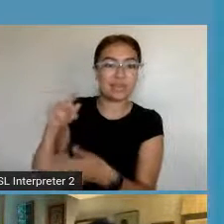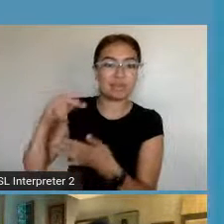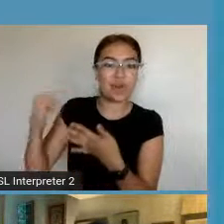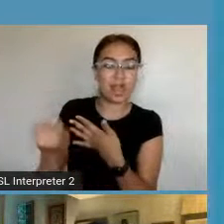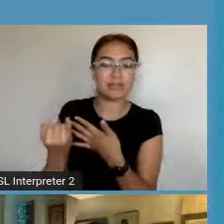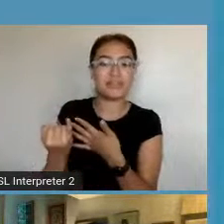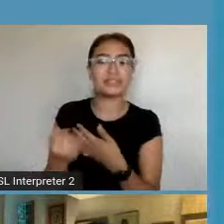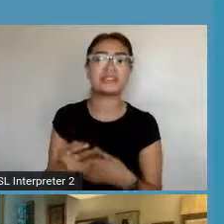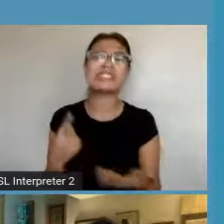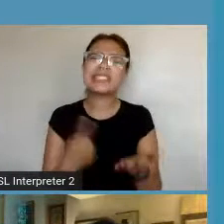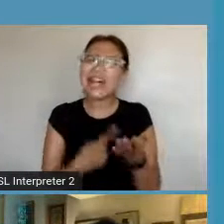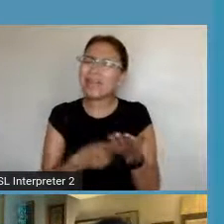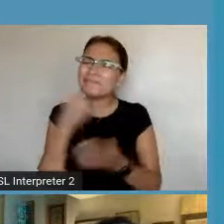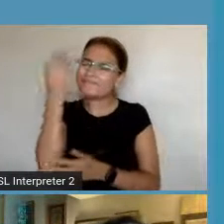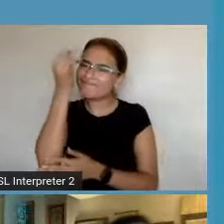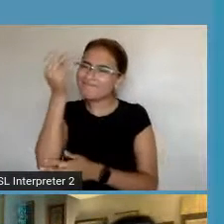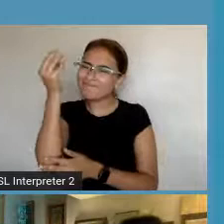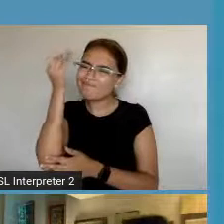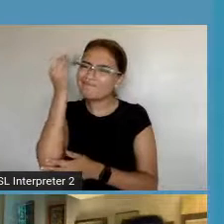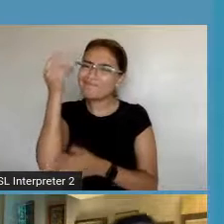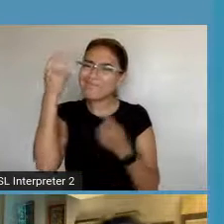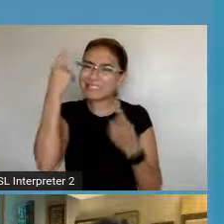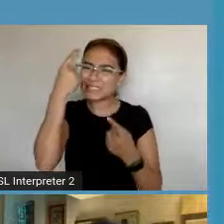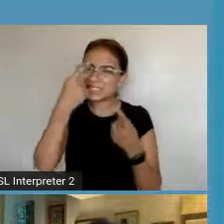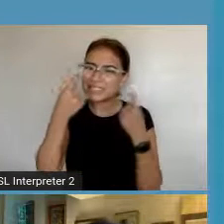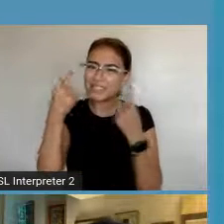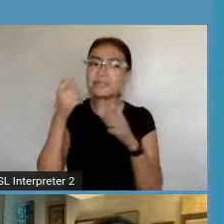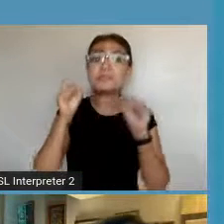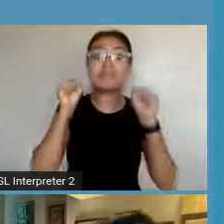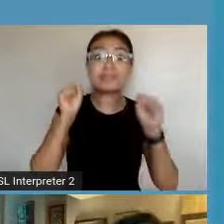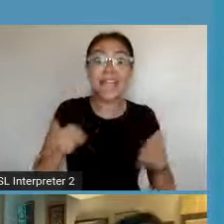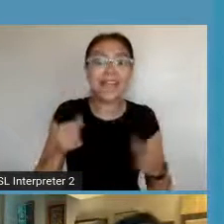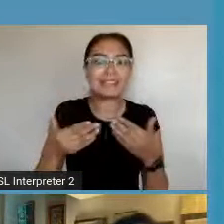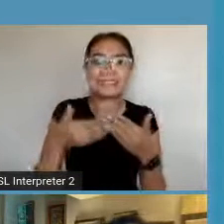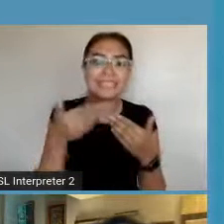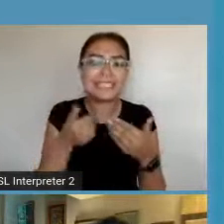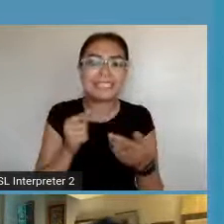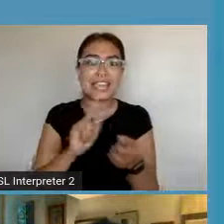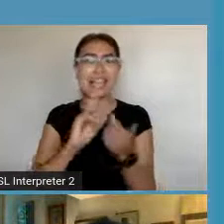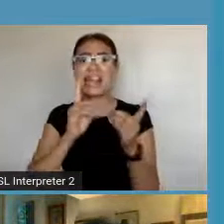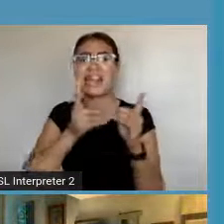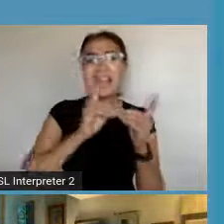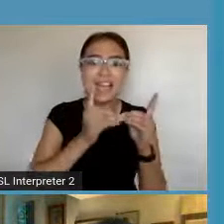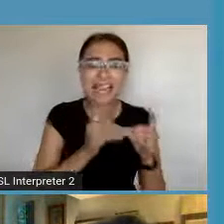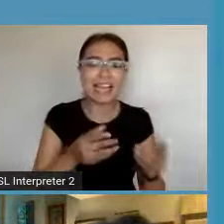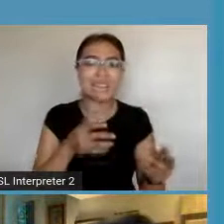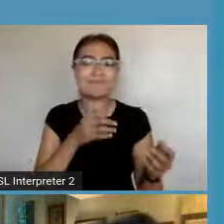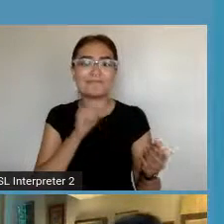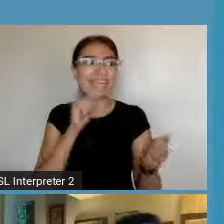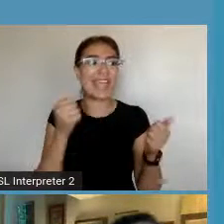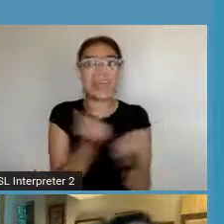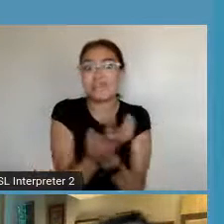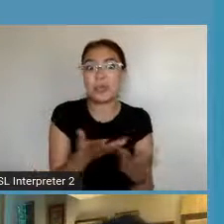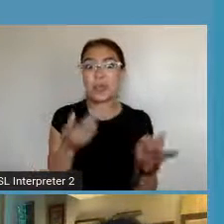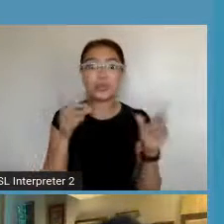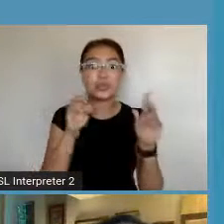something to keep in mind. If you think like, yes, it's easy and everyone's doing it, and you know, it's not a bandwagon system, you just really want